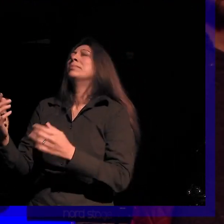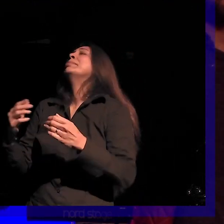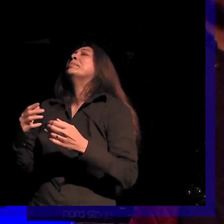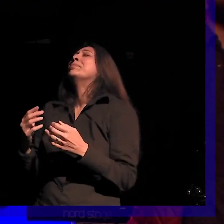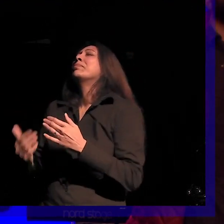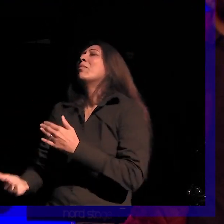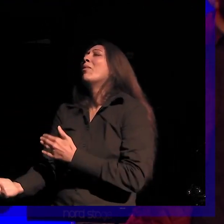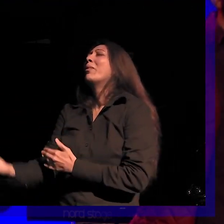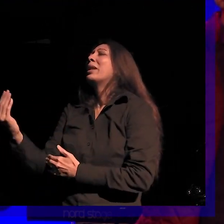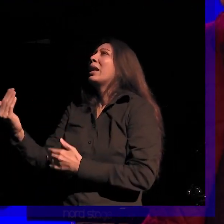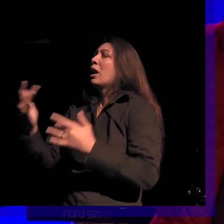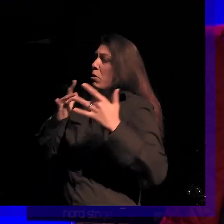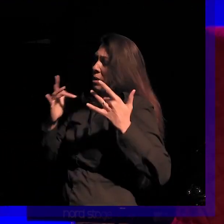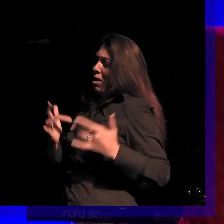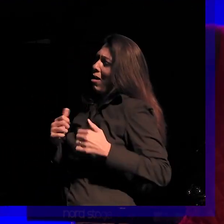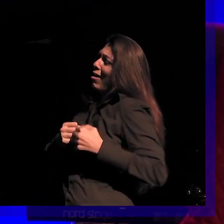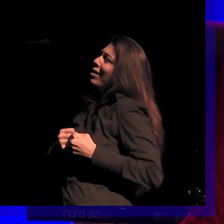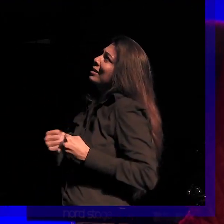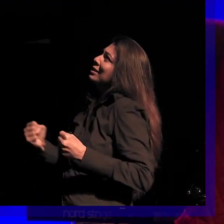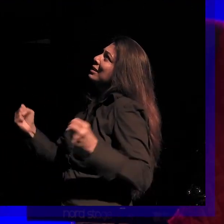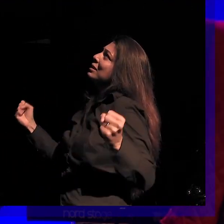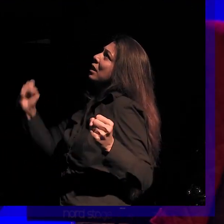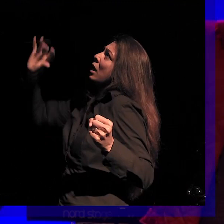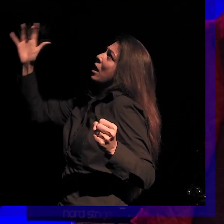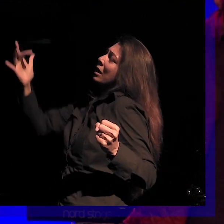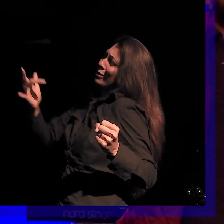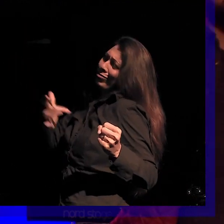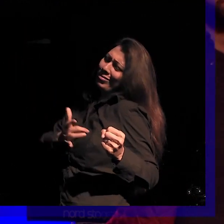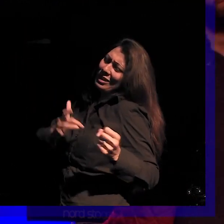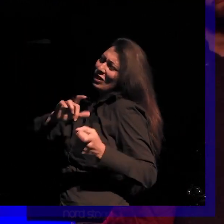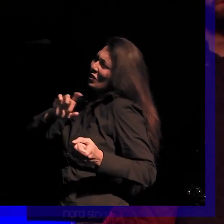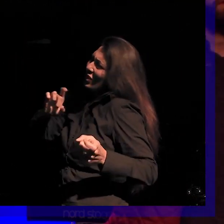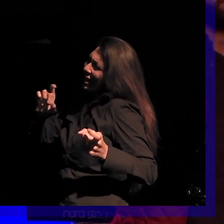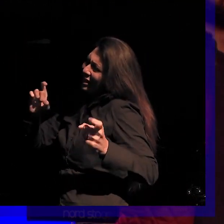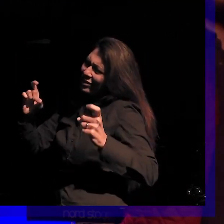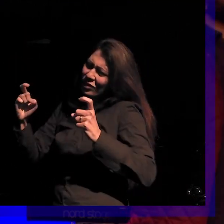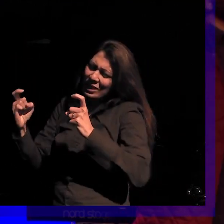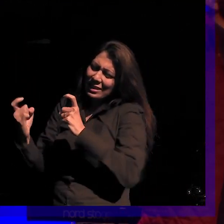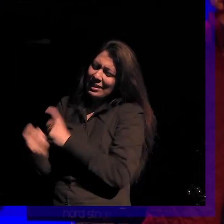we say, speak to us. Change us, Lord. We don't want to leave here the